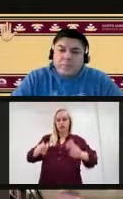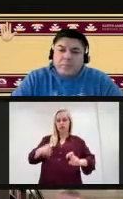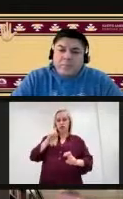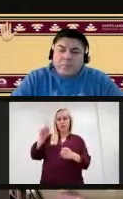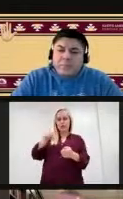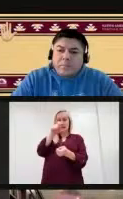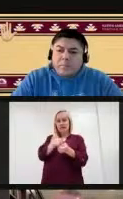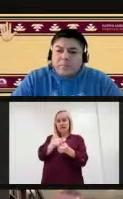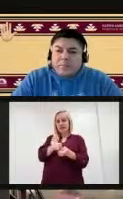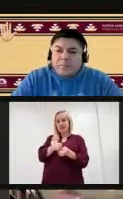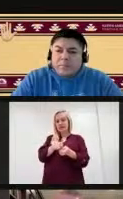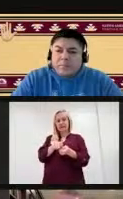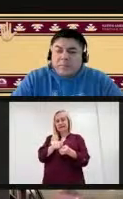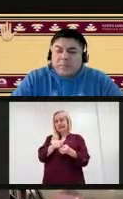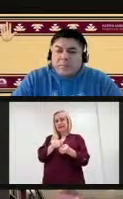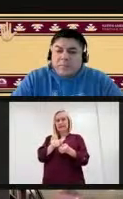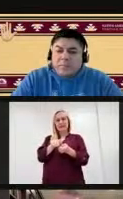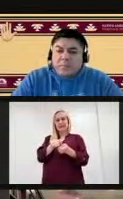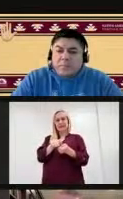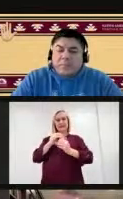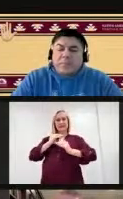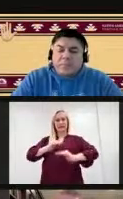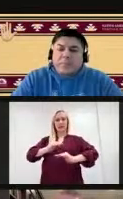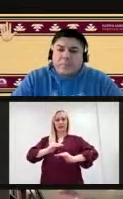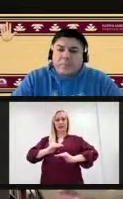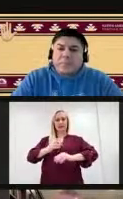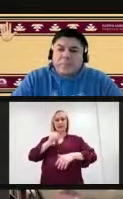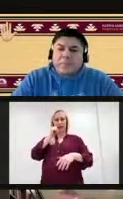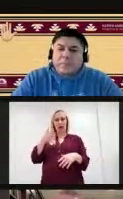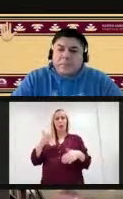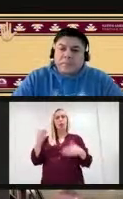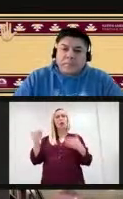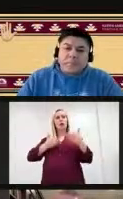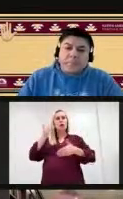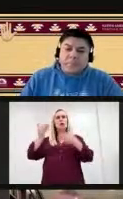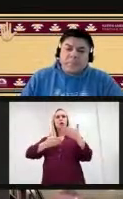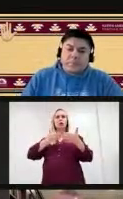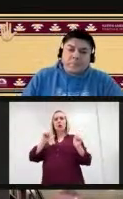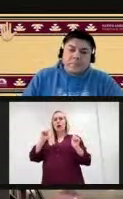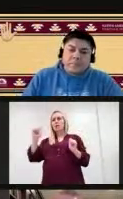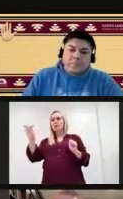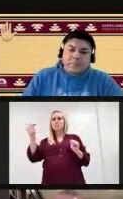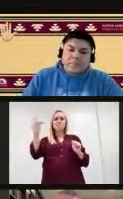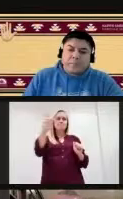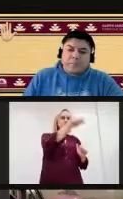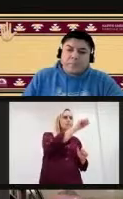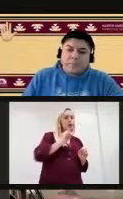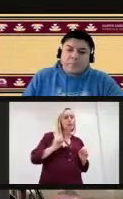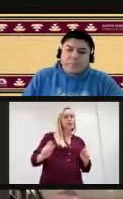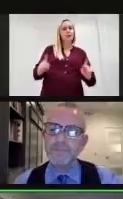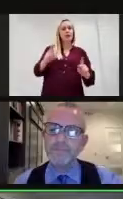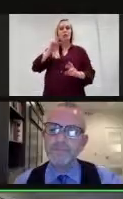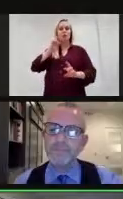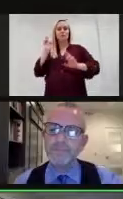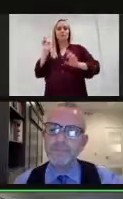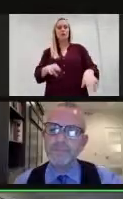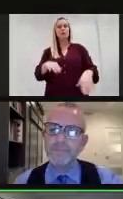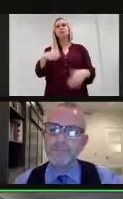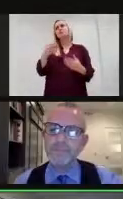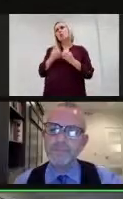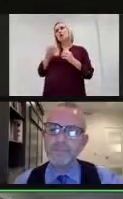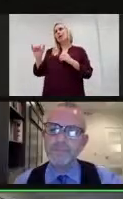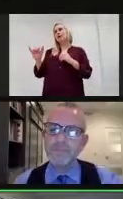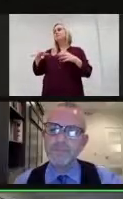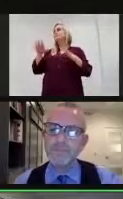specifics is somewhat limited. I mean, we're moving, we're trying to give everybody an opportunity to respond. It's more just like, hey, this is something